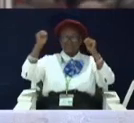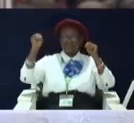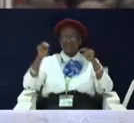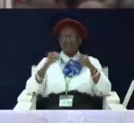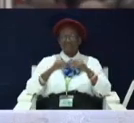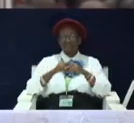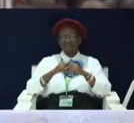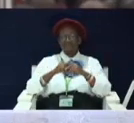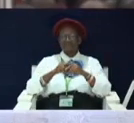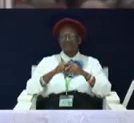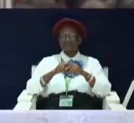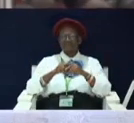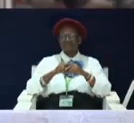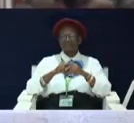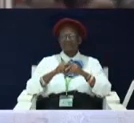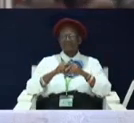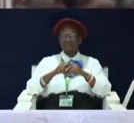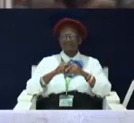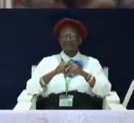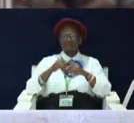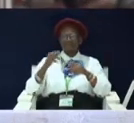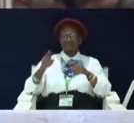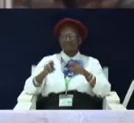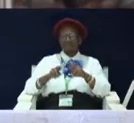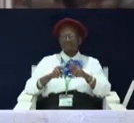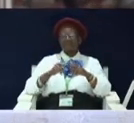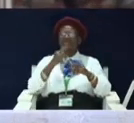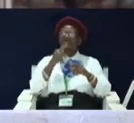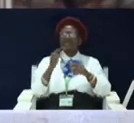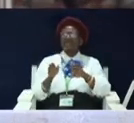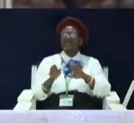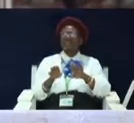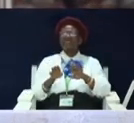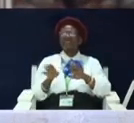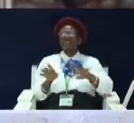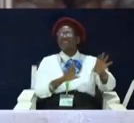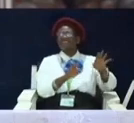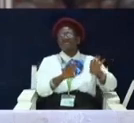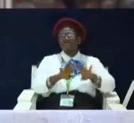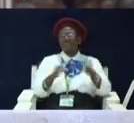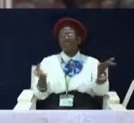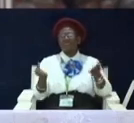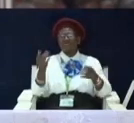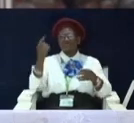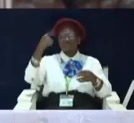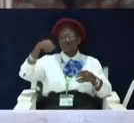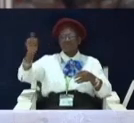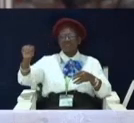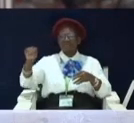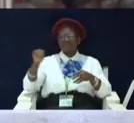Moses, the Red Sea opened for him. Okun pupa pinya fun.